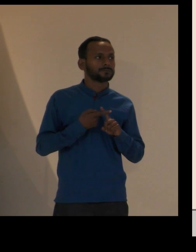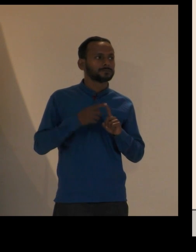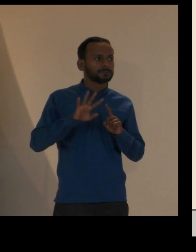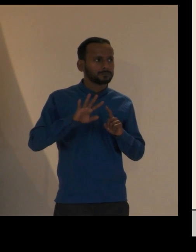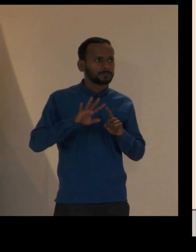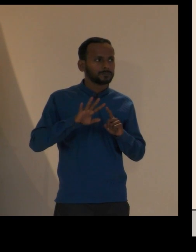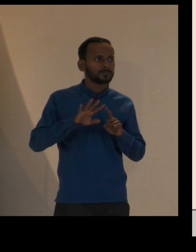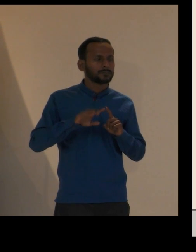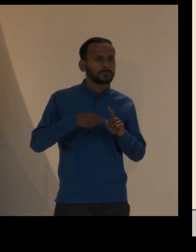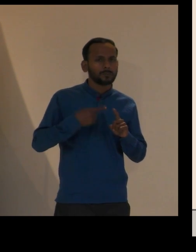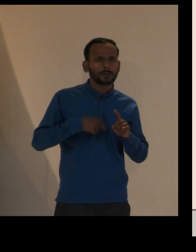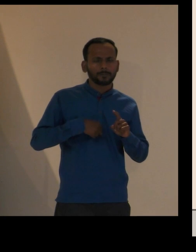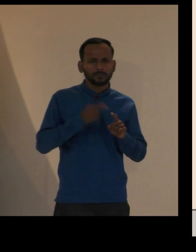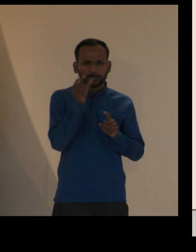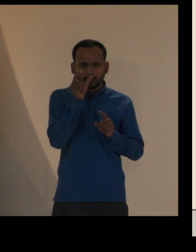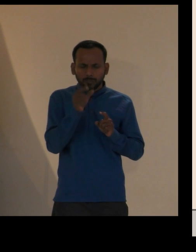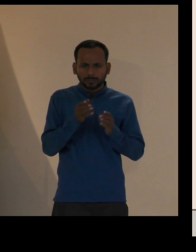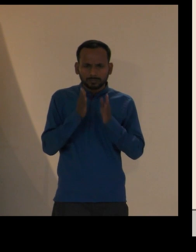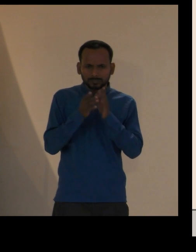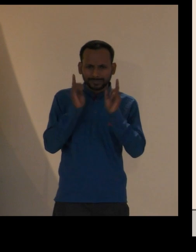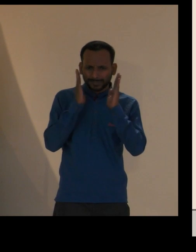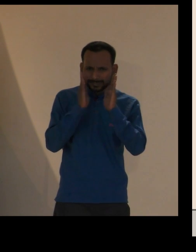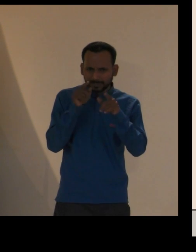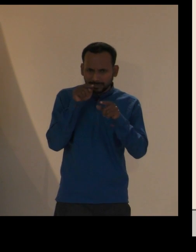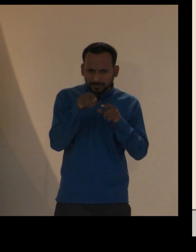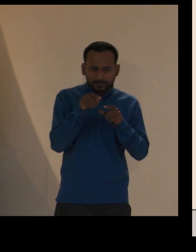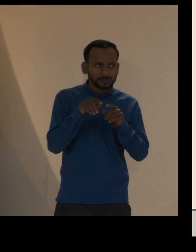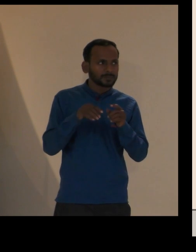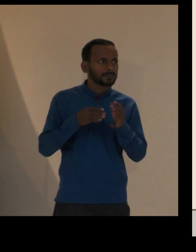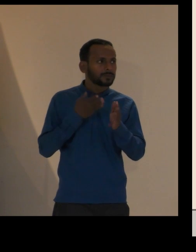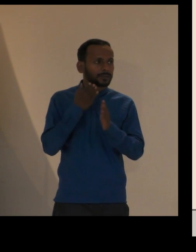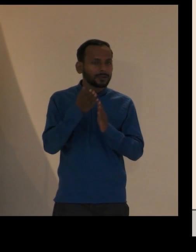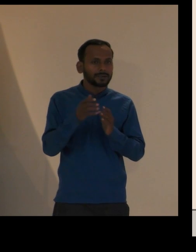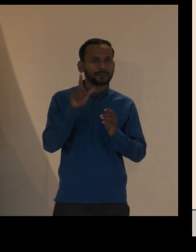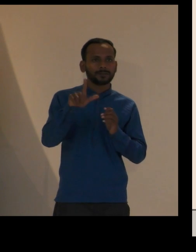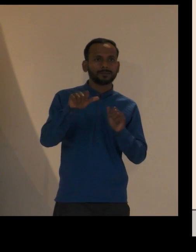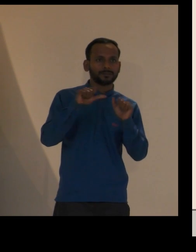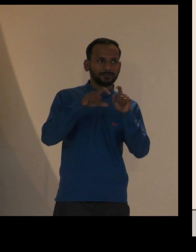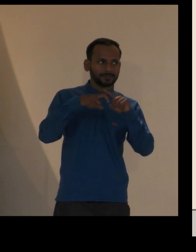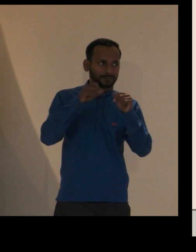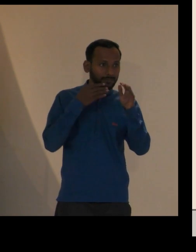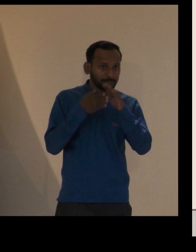my specific engagement with this issue of archives actually began in Calcutta